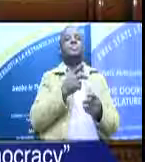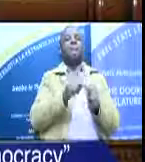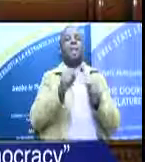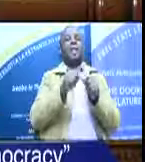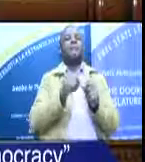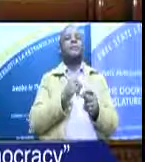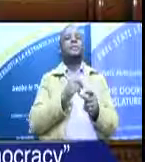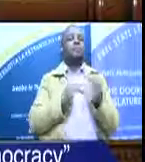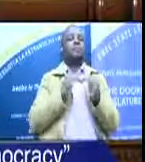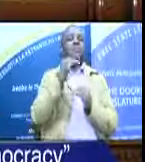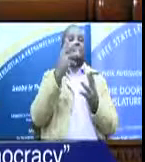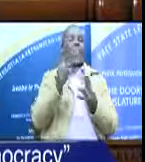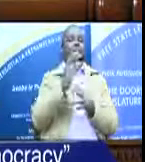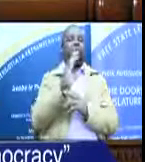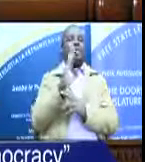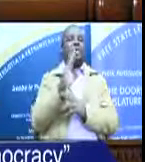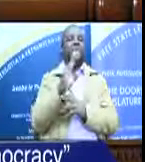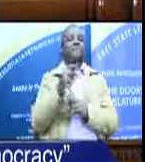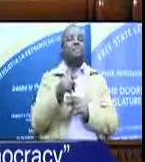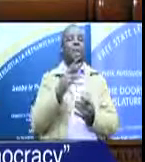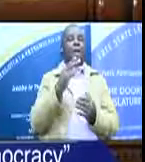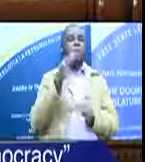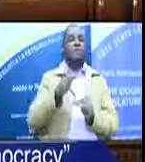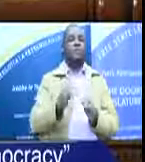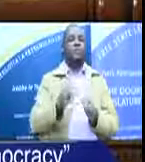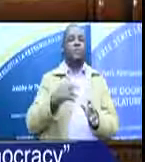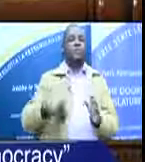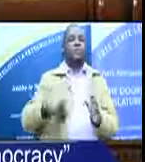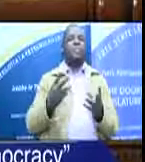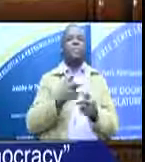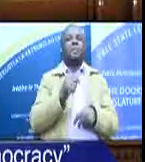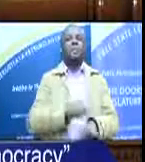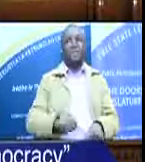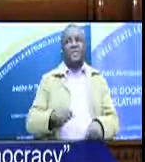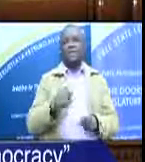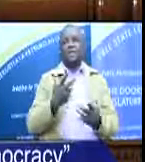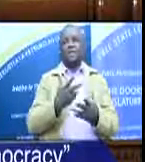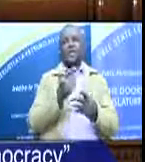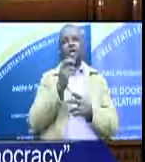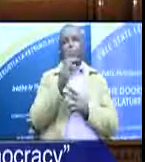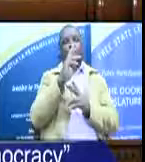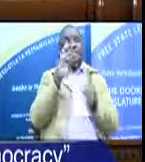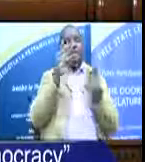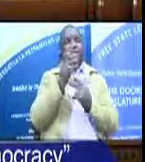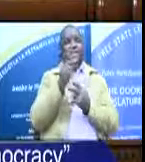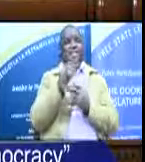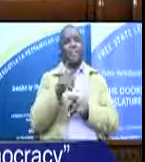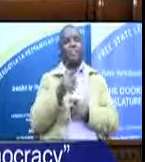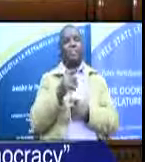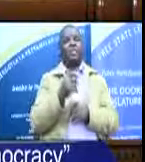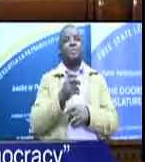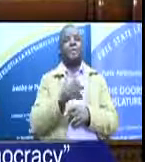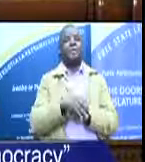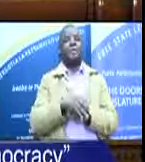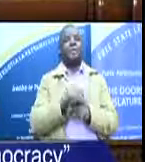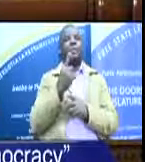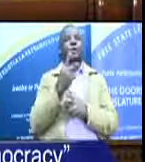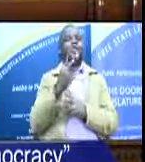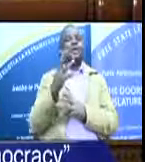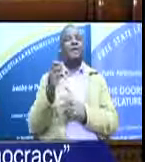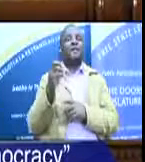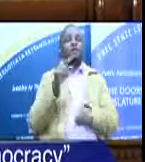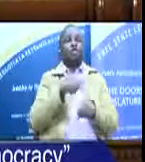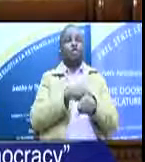in Bloemfontein and reducing the backlog of theatres in Universitas Academic Hospital. A total of 125